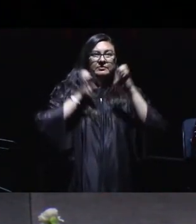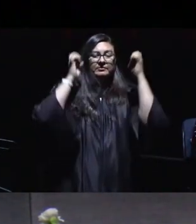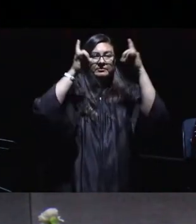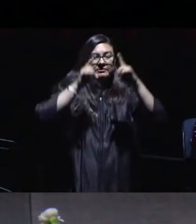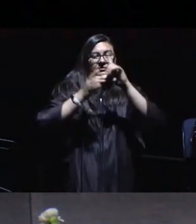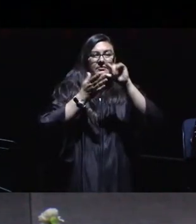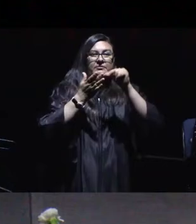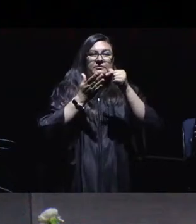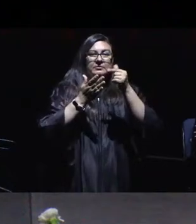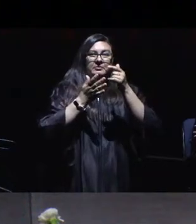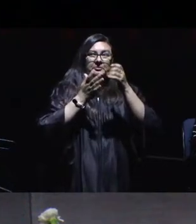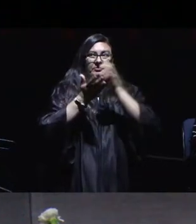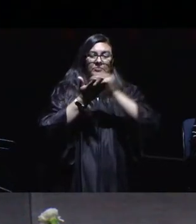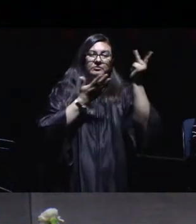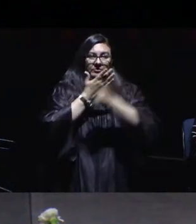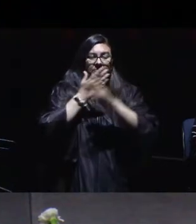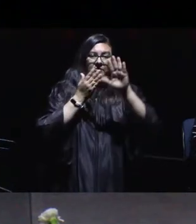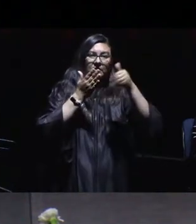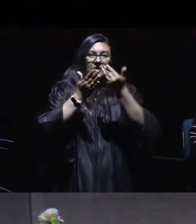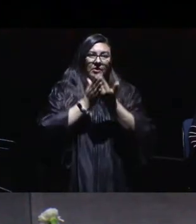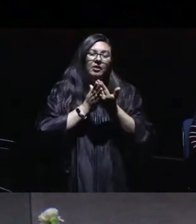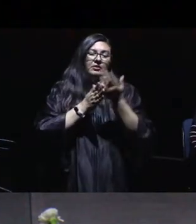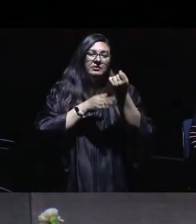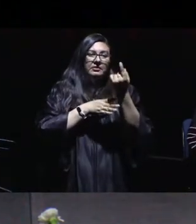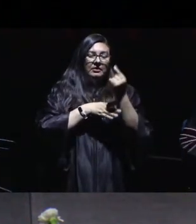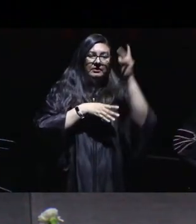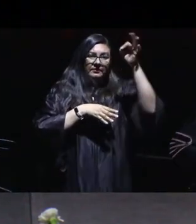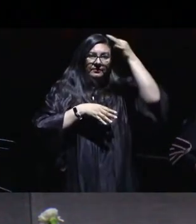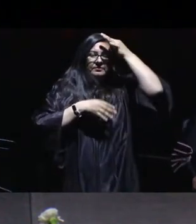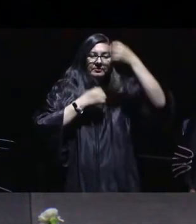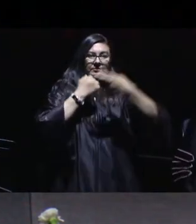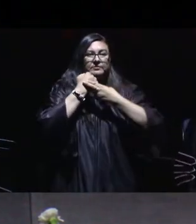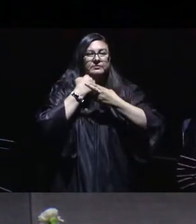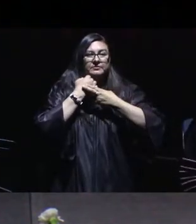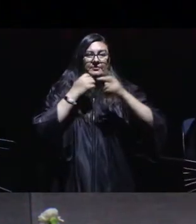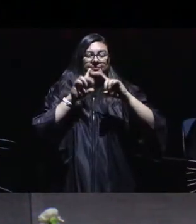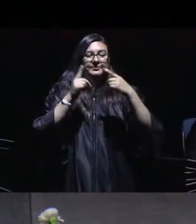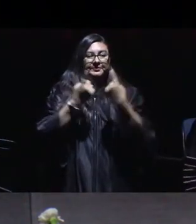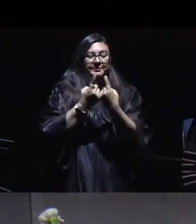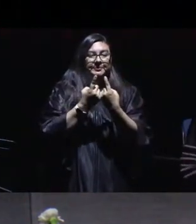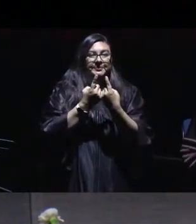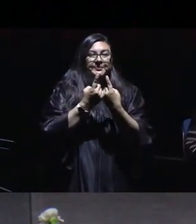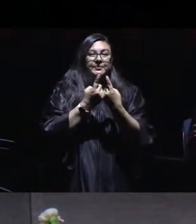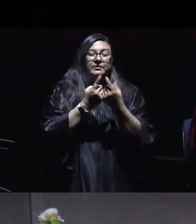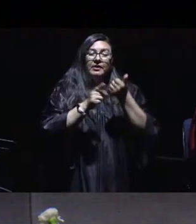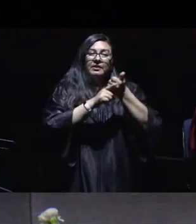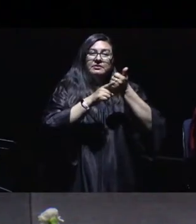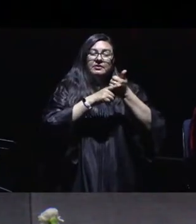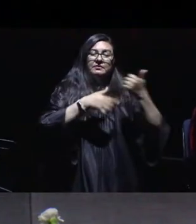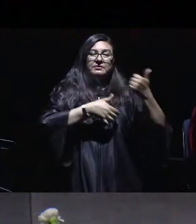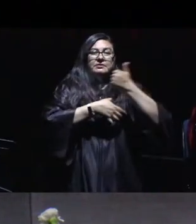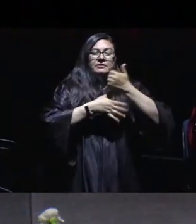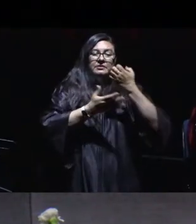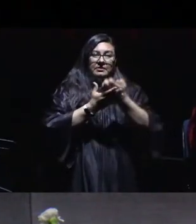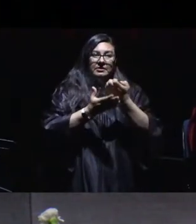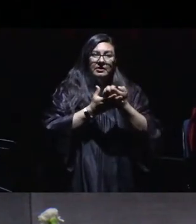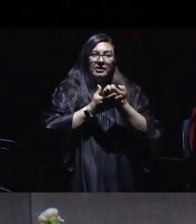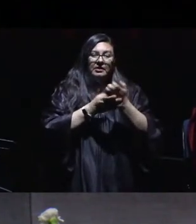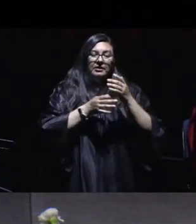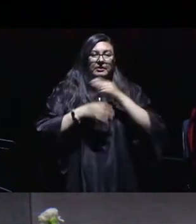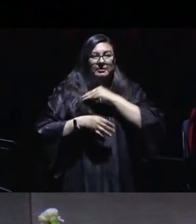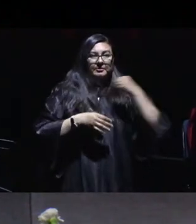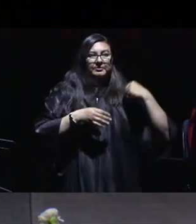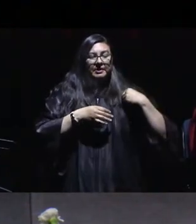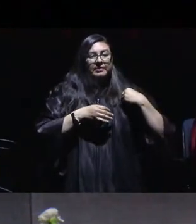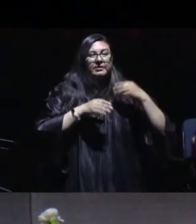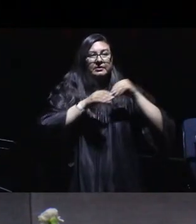programs across all offices of the 11th Federal Reserve District. He is a senior economist and a member of the regional group